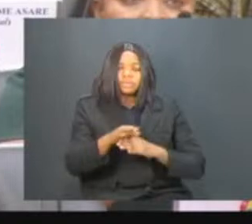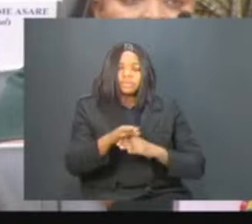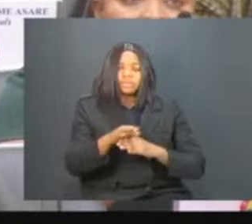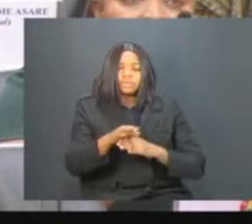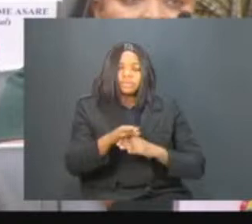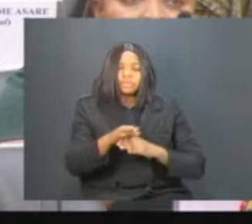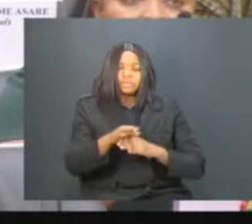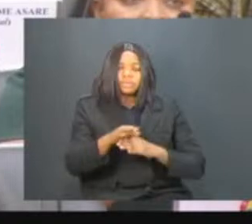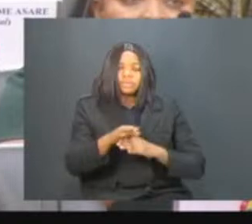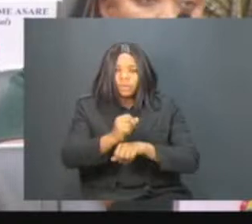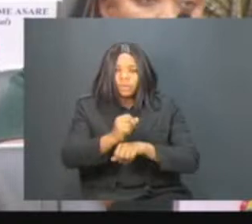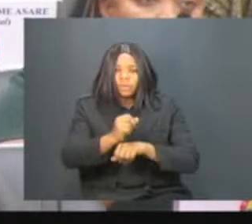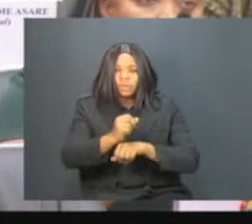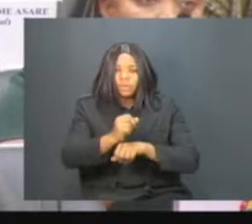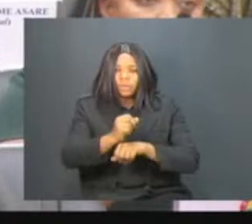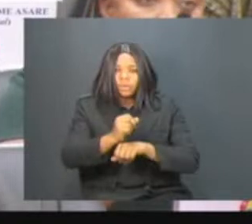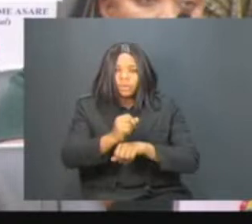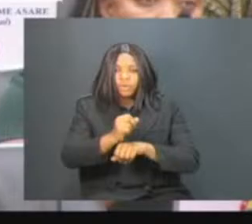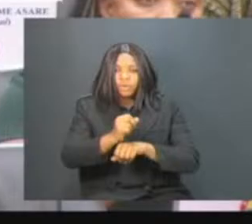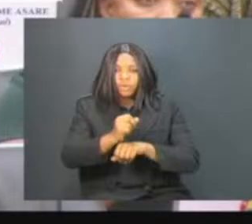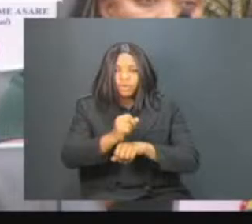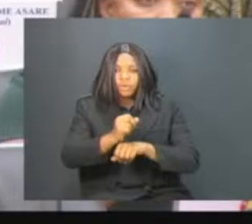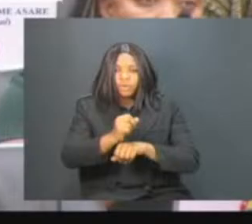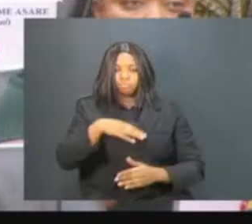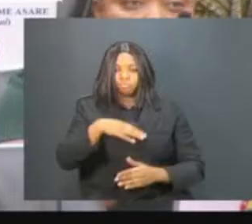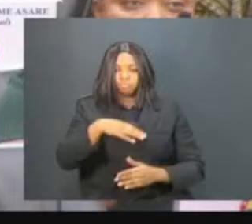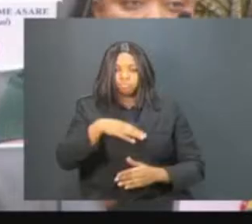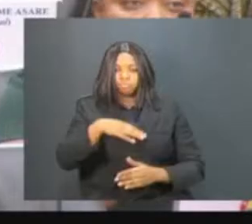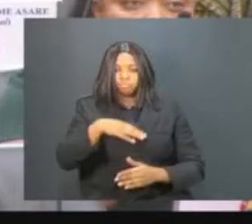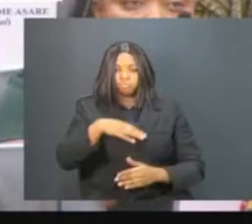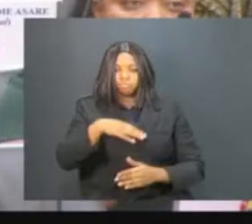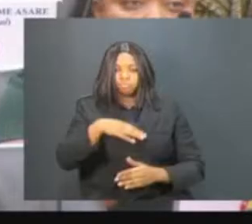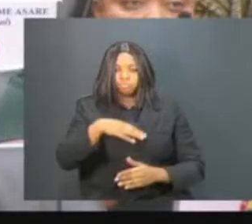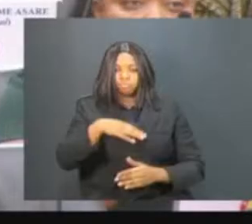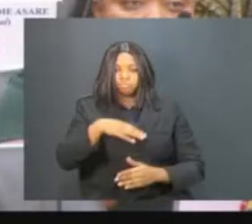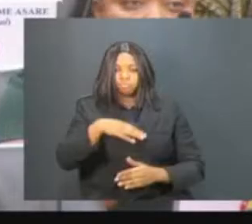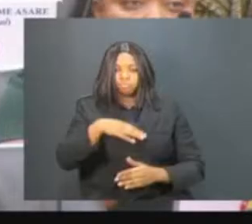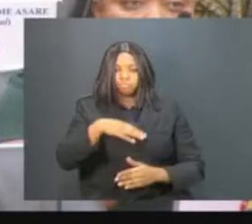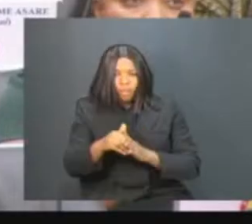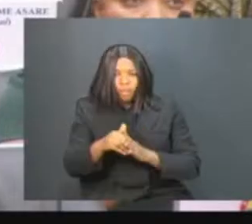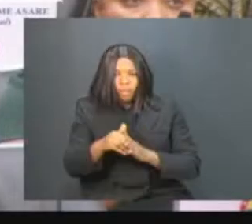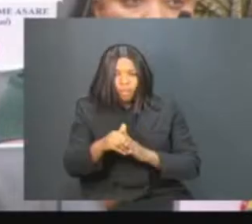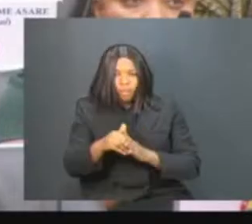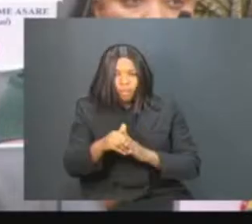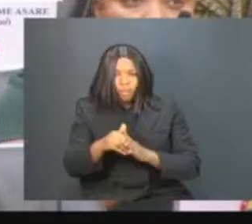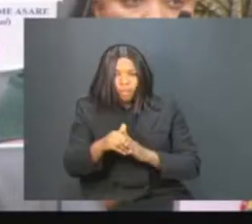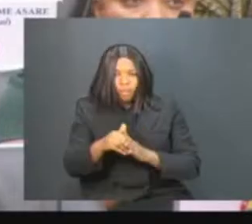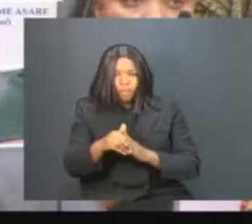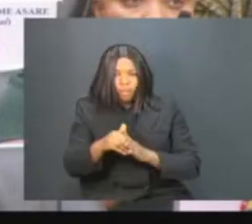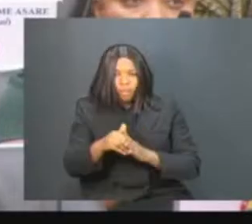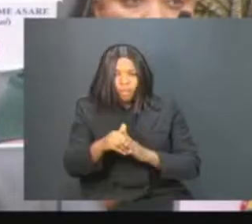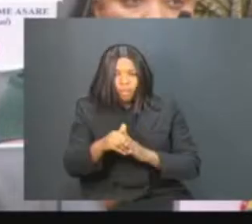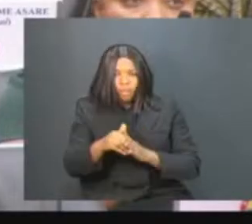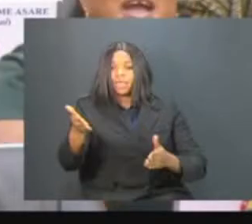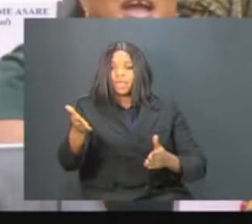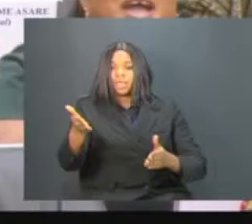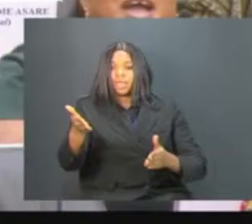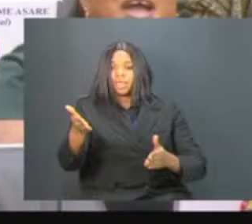this country. They should look forward to the 24-hour economy market. Thank you very much, Mr. Speaker.